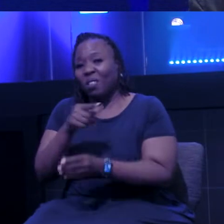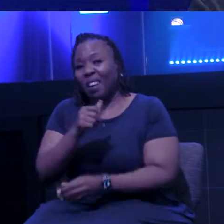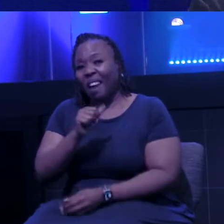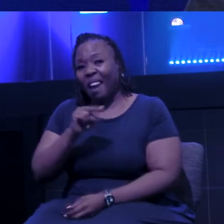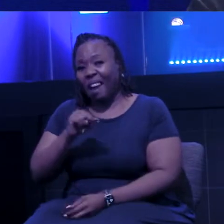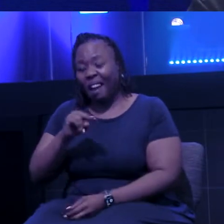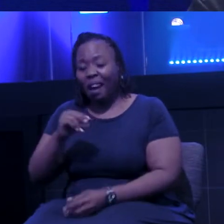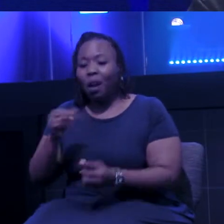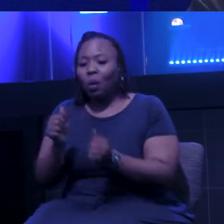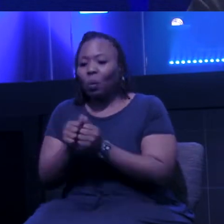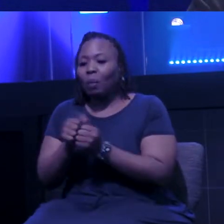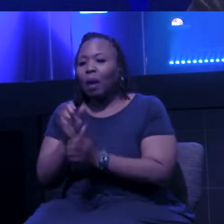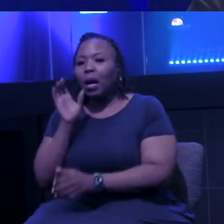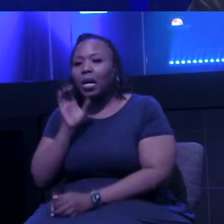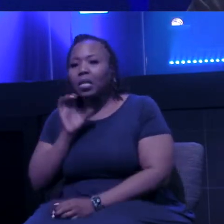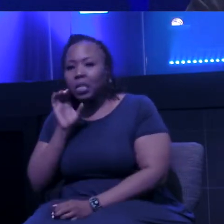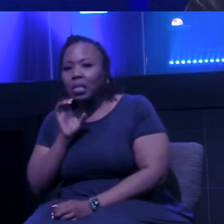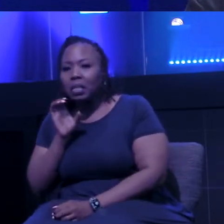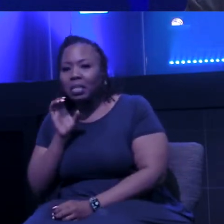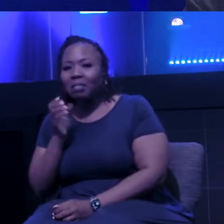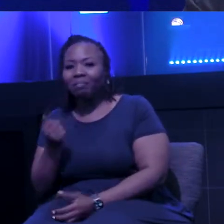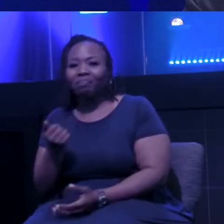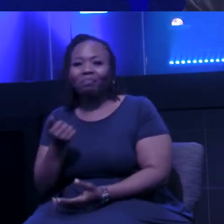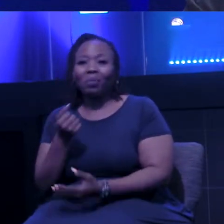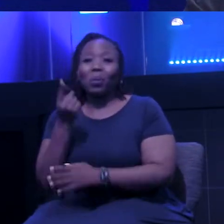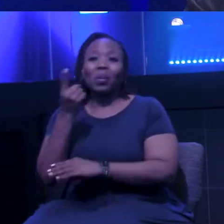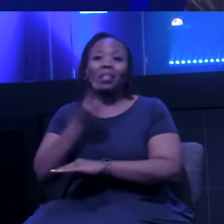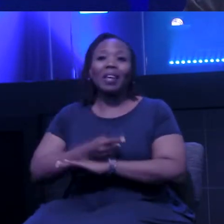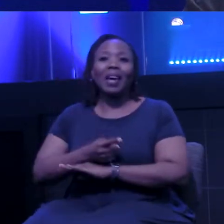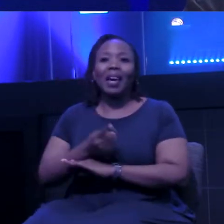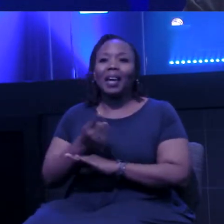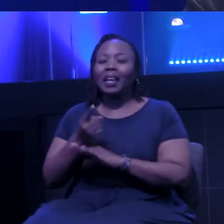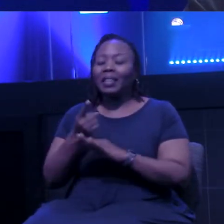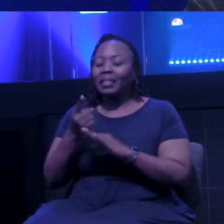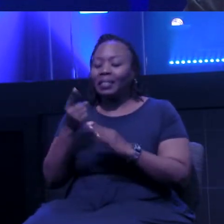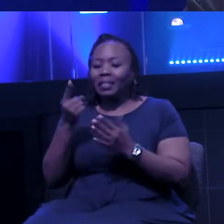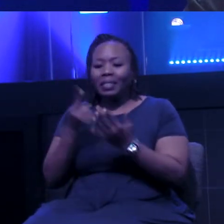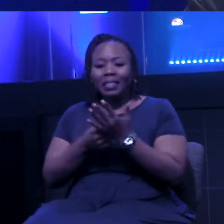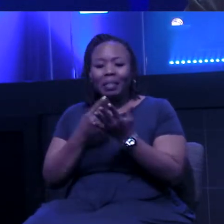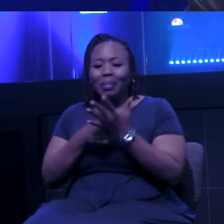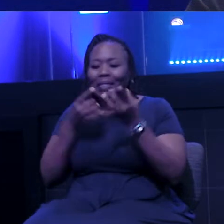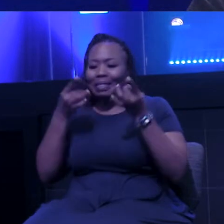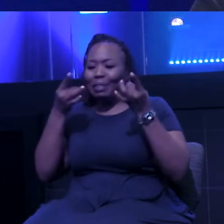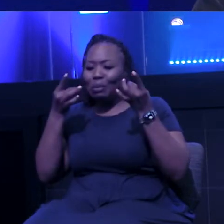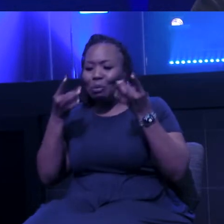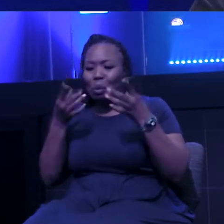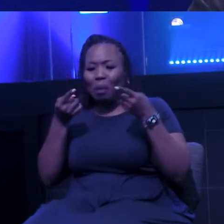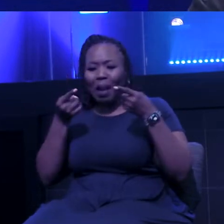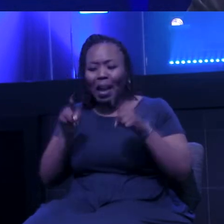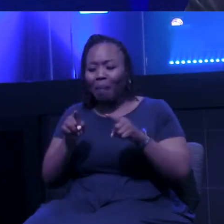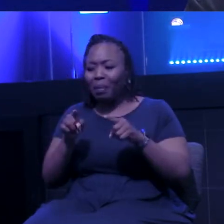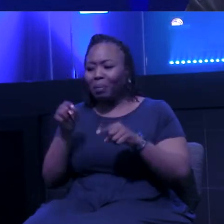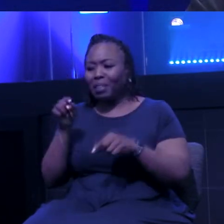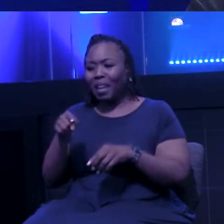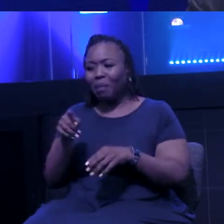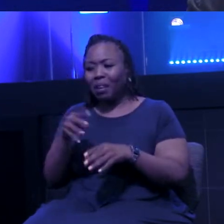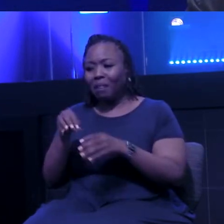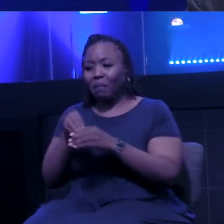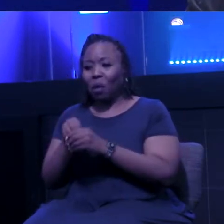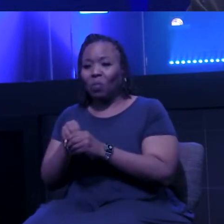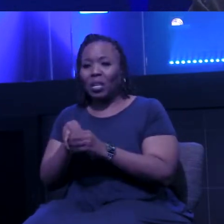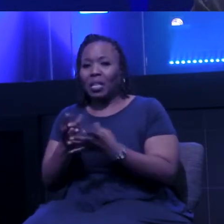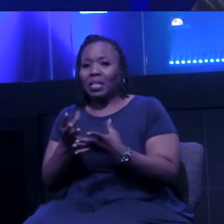cousins. And one day, something really tragic happened where they were involved in a